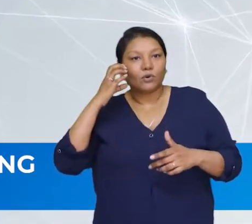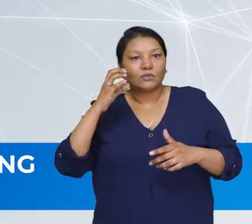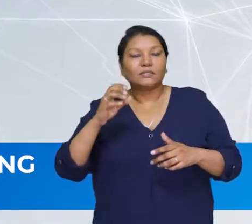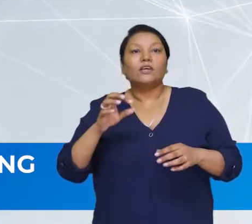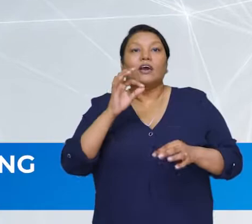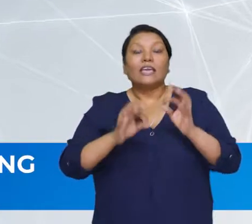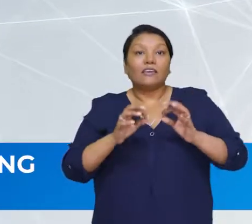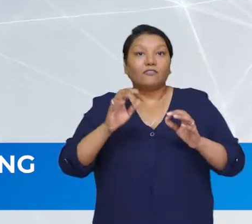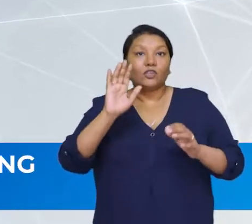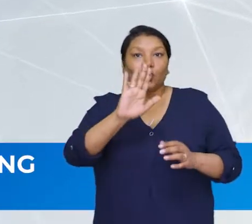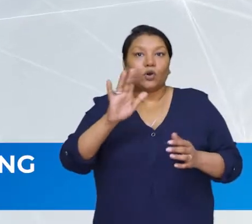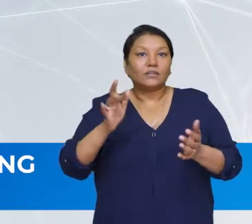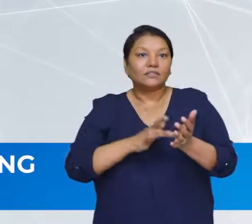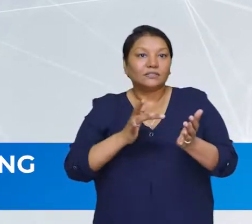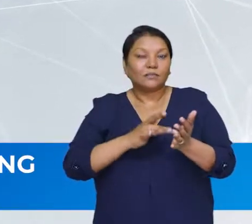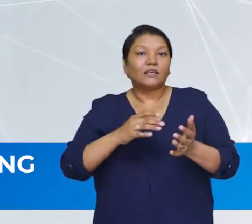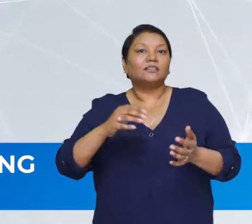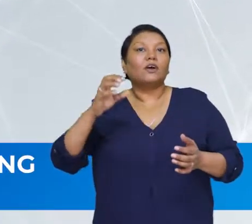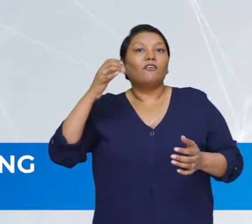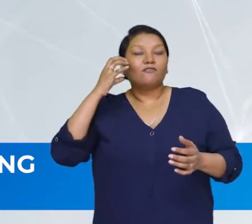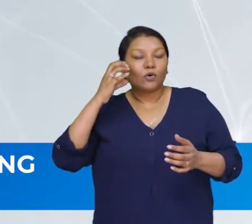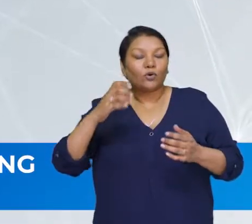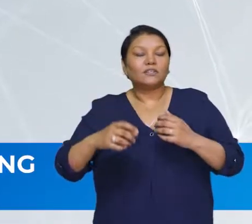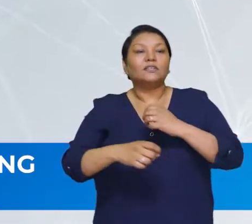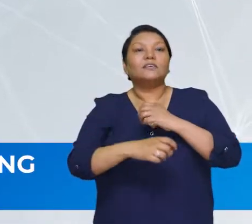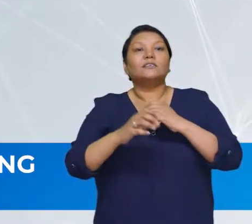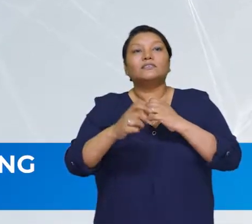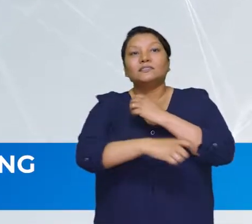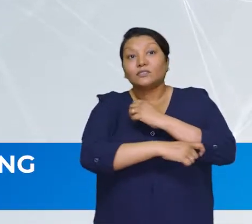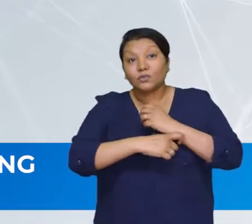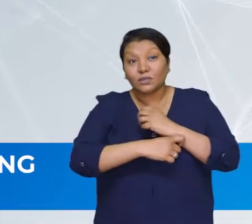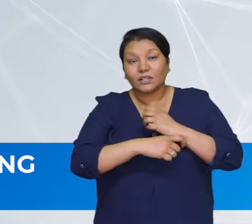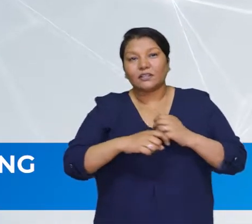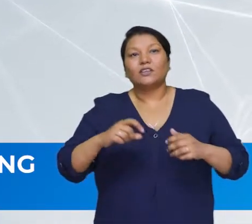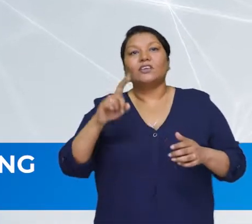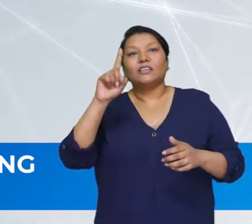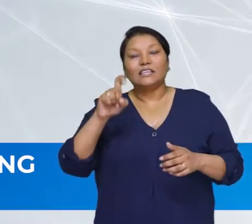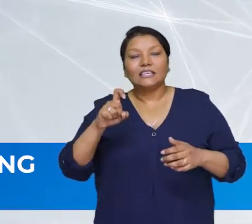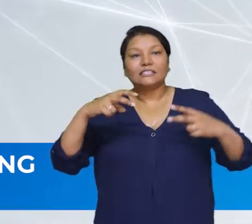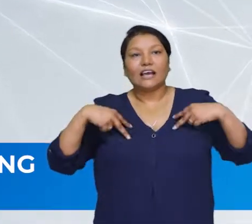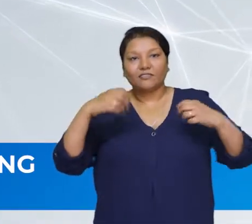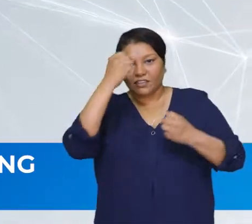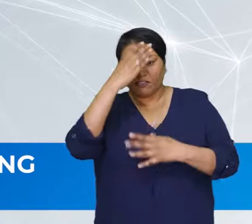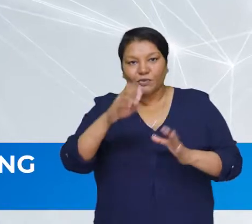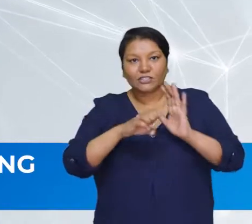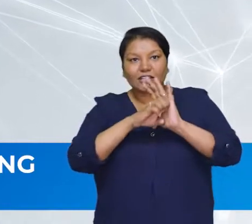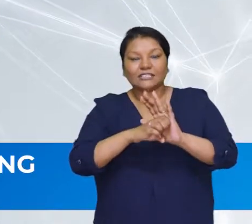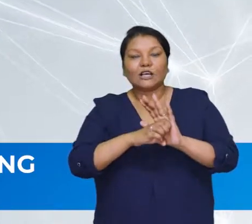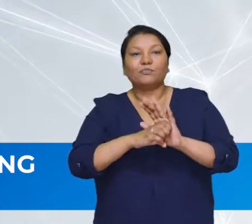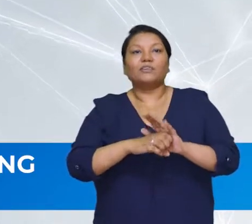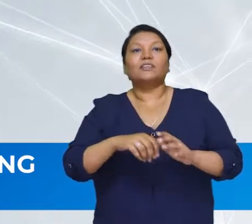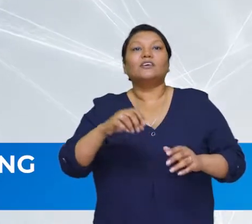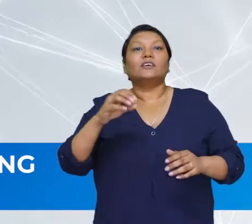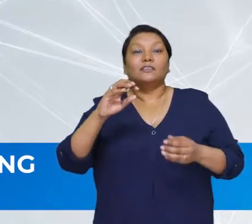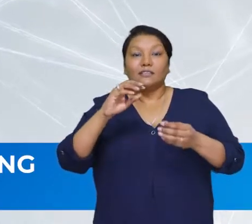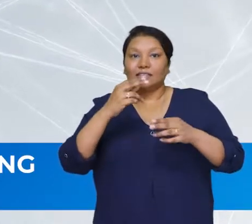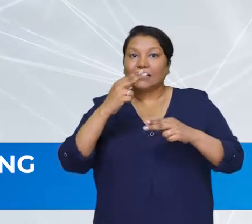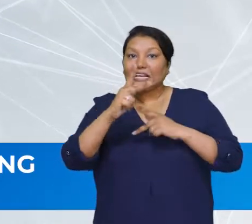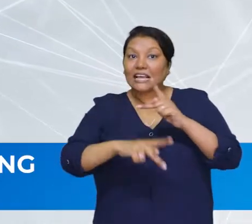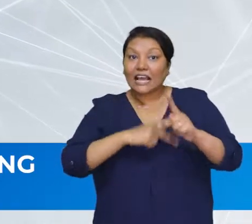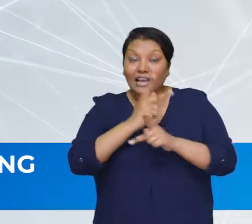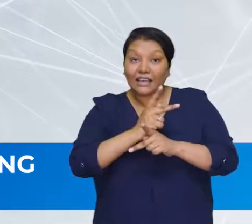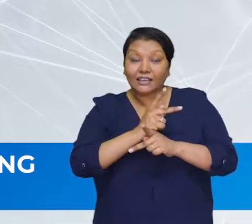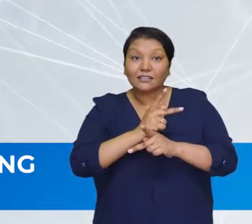information to share with the authorities when making a report. Take a piece of paper and write down the make, model, and serial number of your